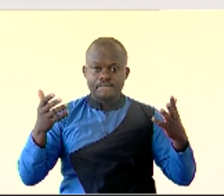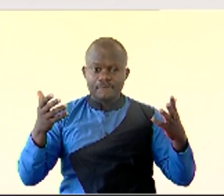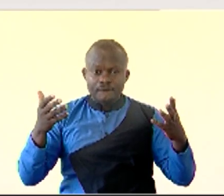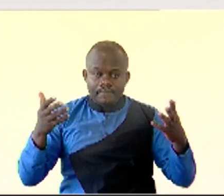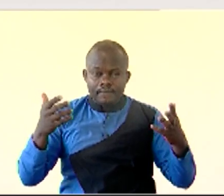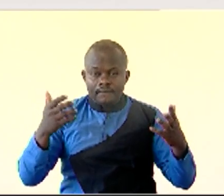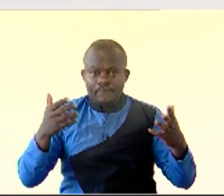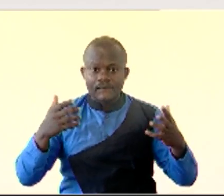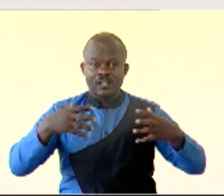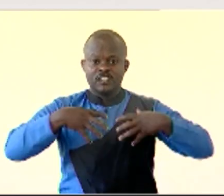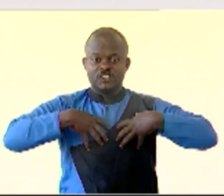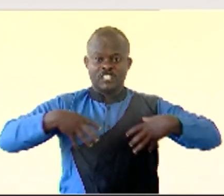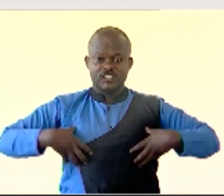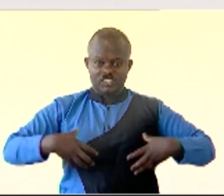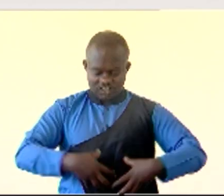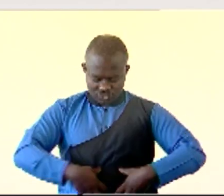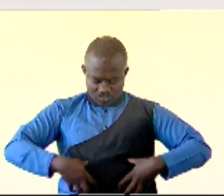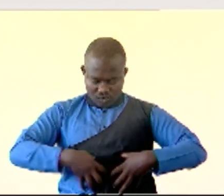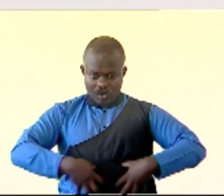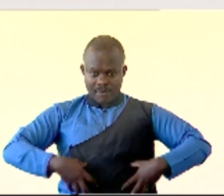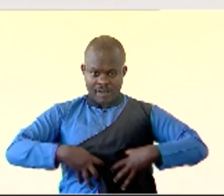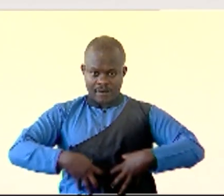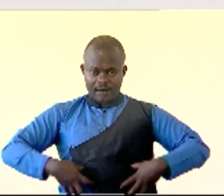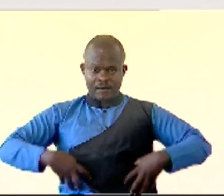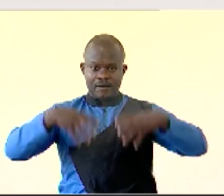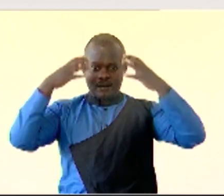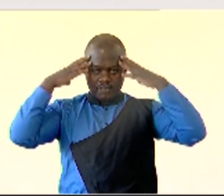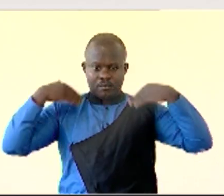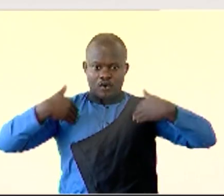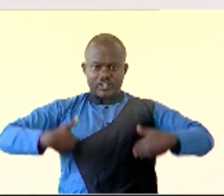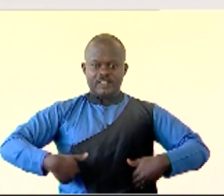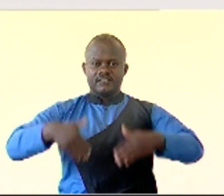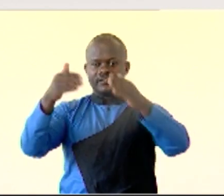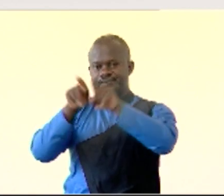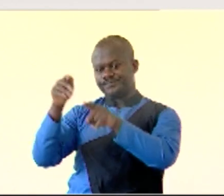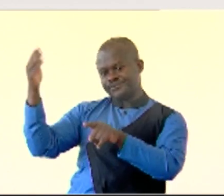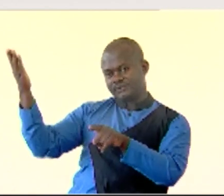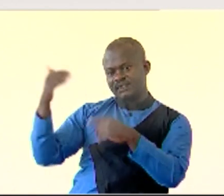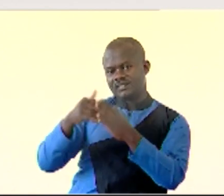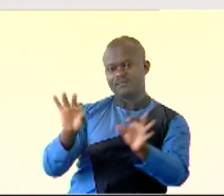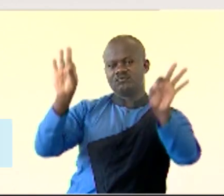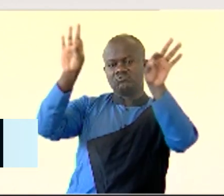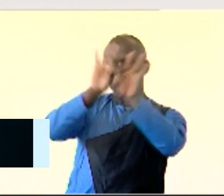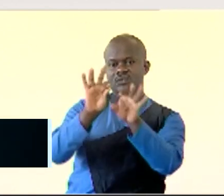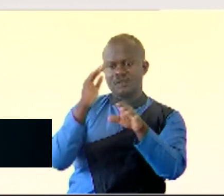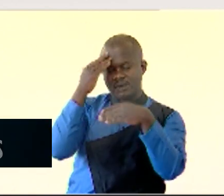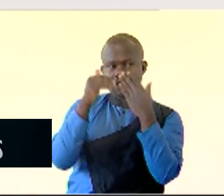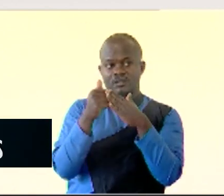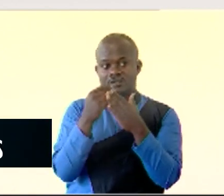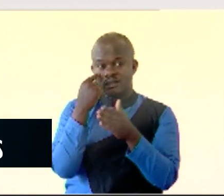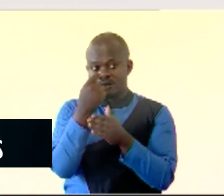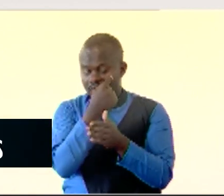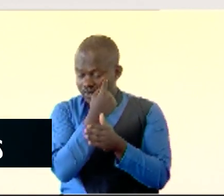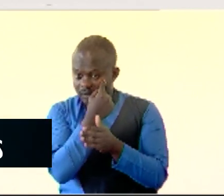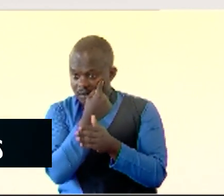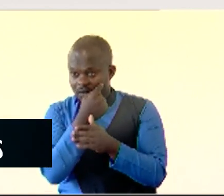the chest, the stomach. All these are very important to be the first line of defense, because the ear can be